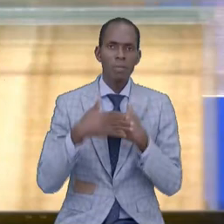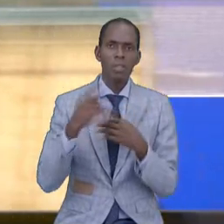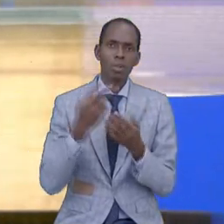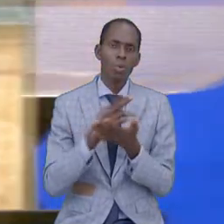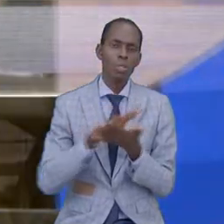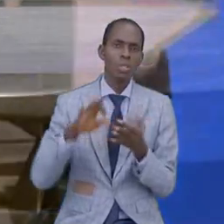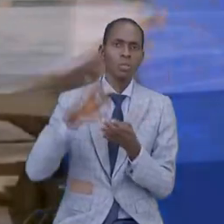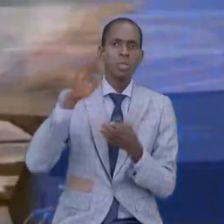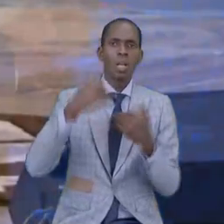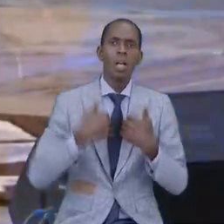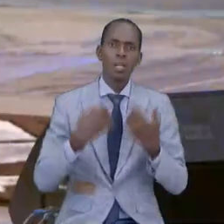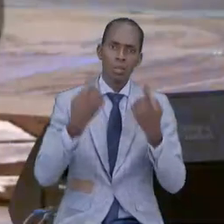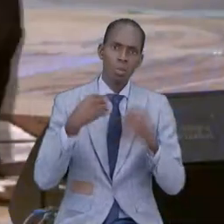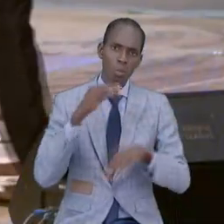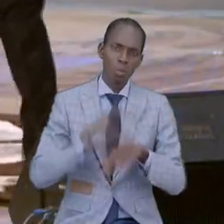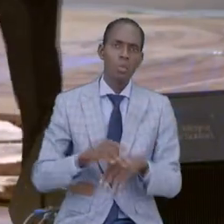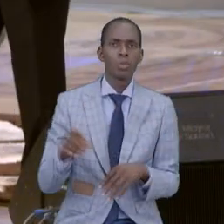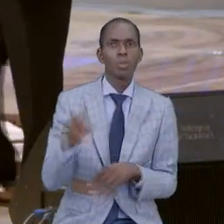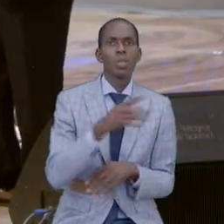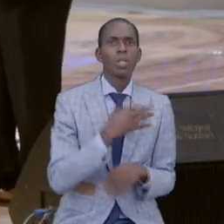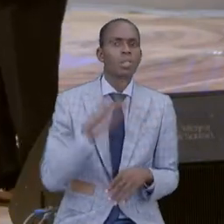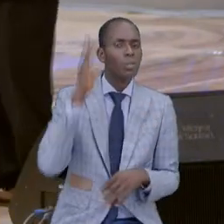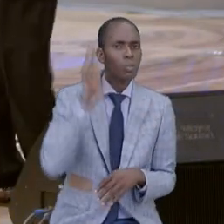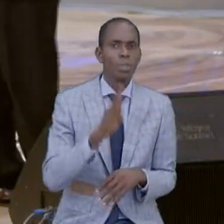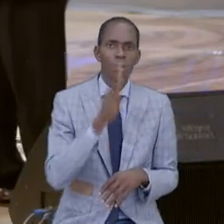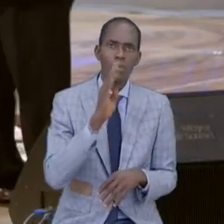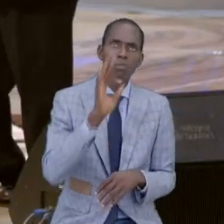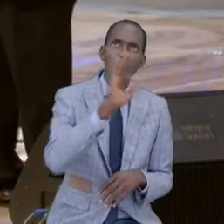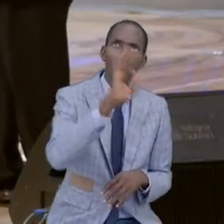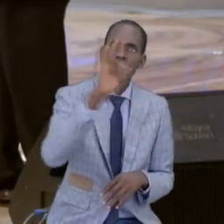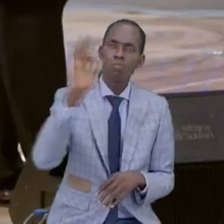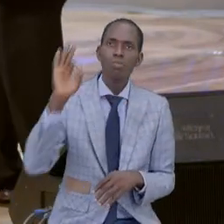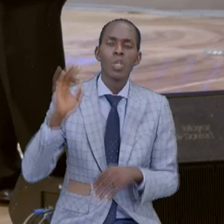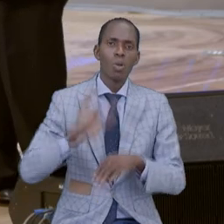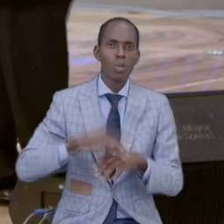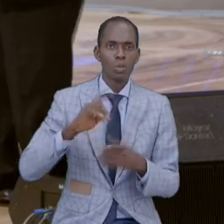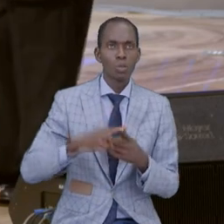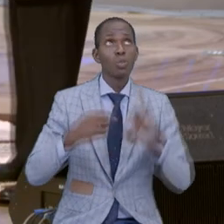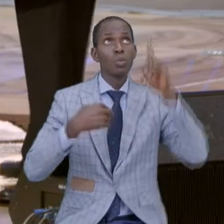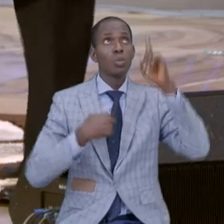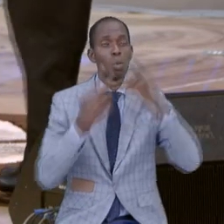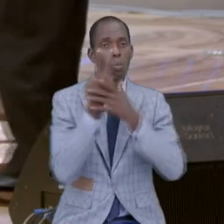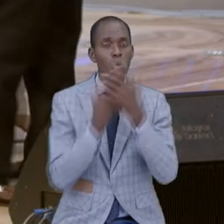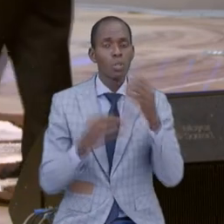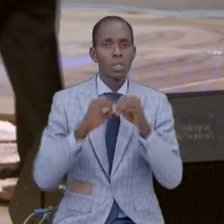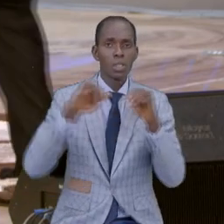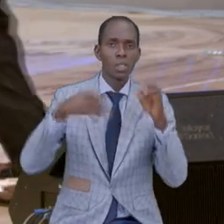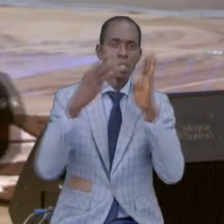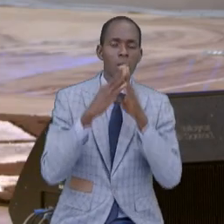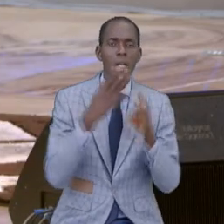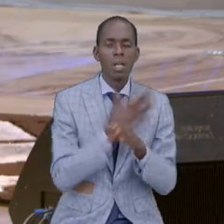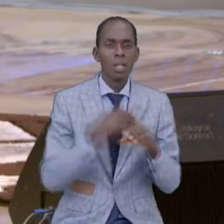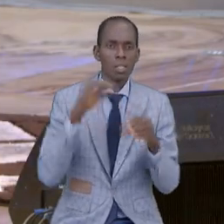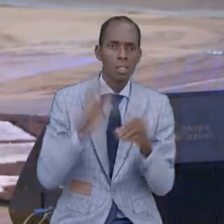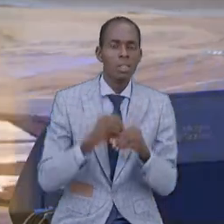Ghost has come upon you, and you shall be witnesses unto me, both in Jerusalem and Judea